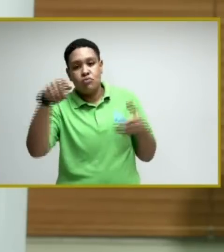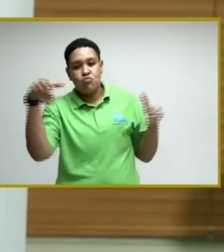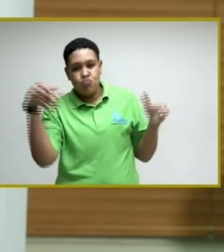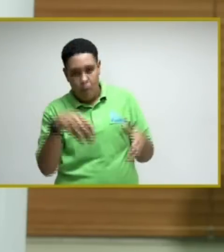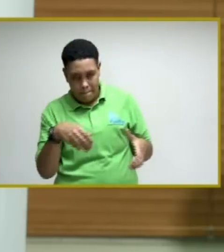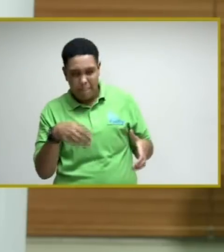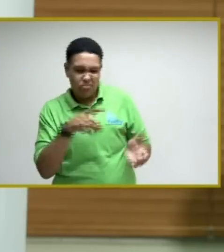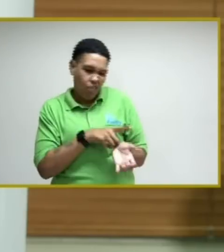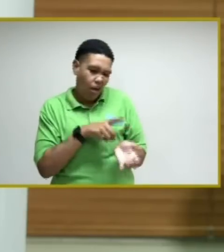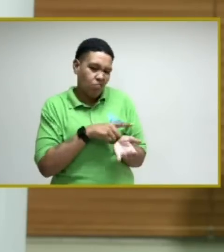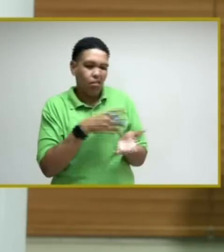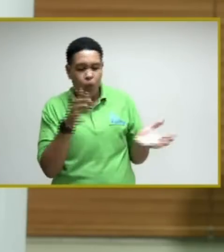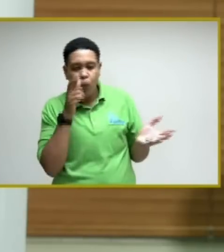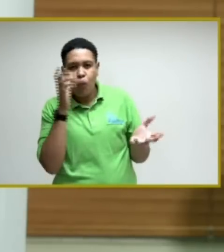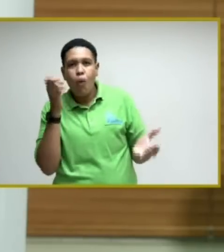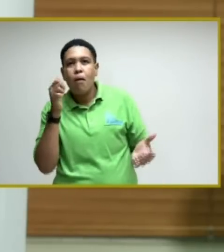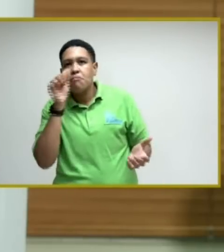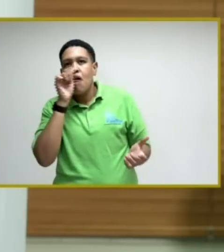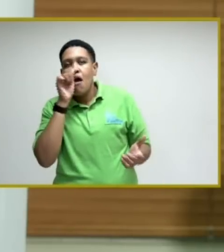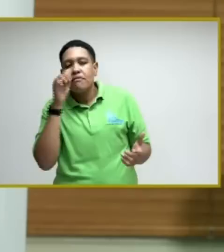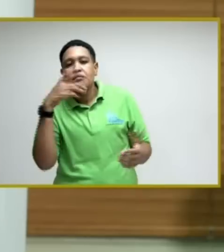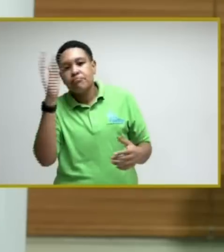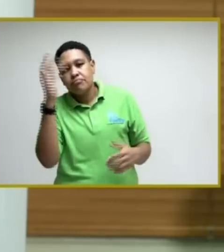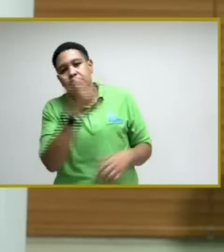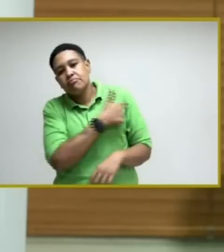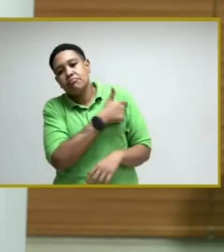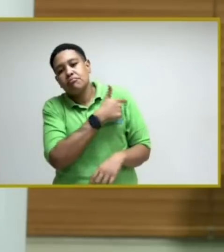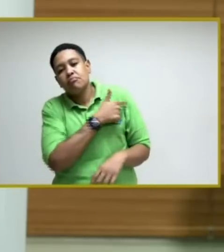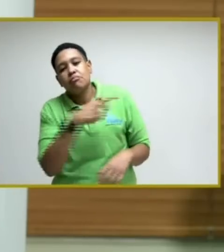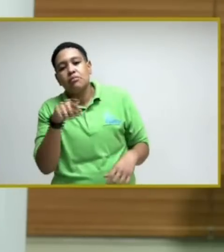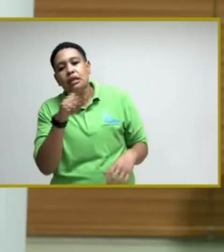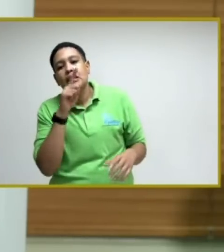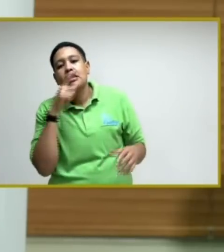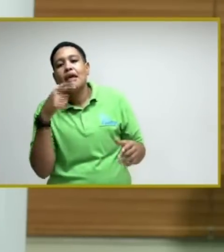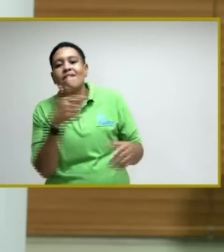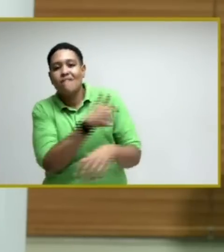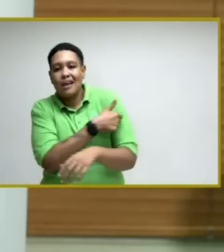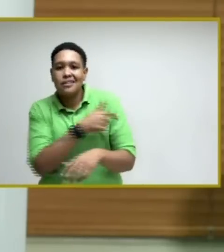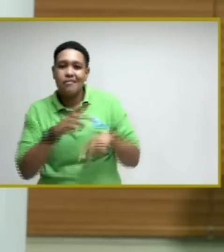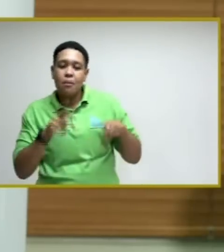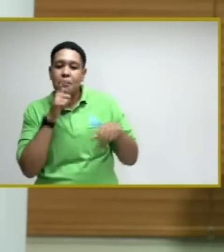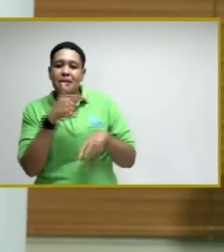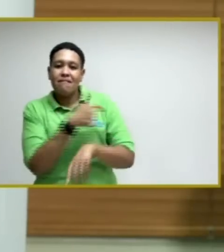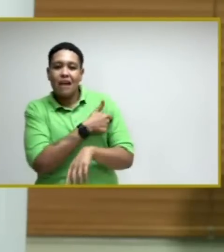entity for persons that they inoculate, that they vaccinate.